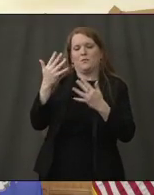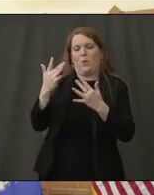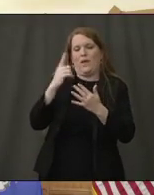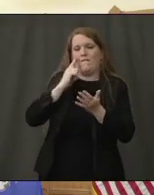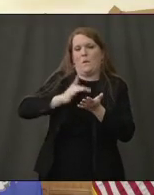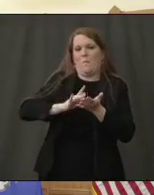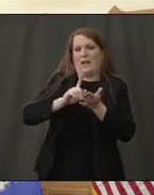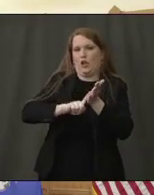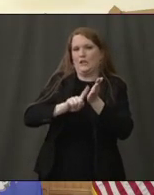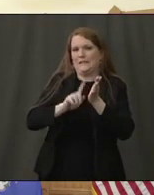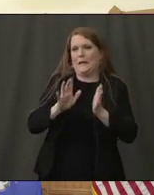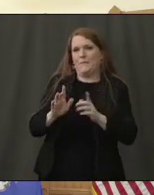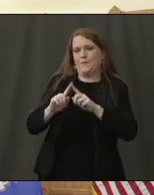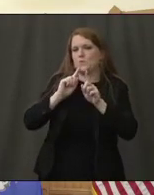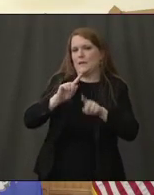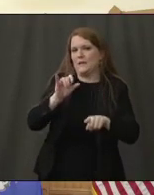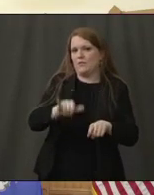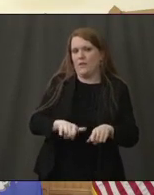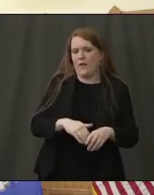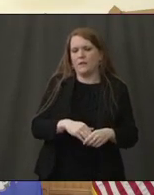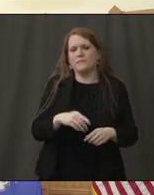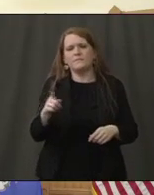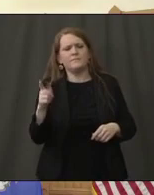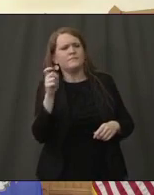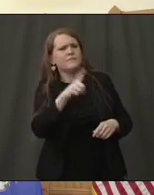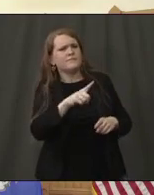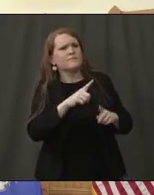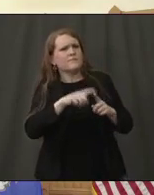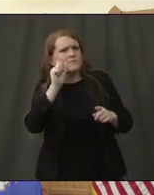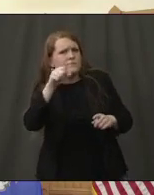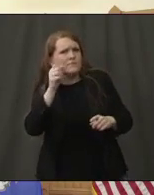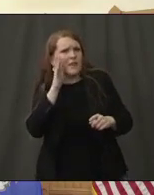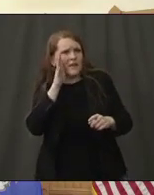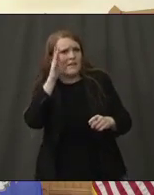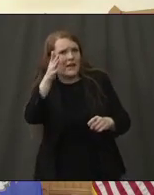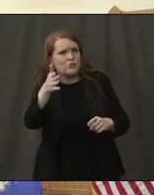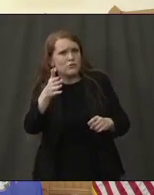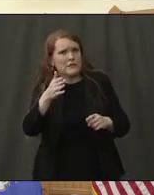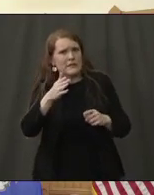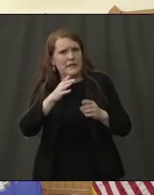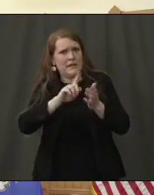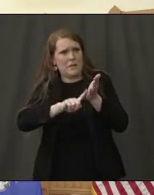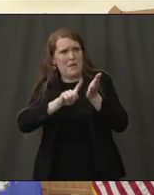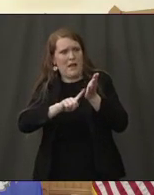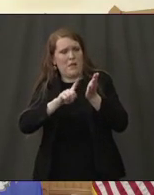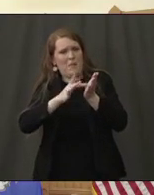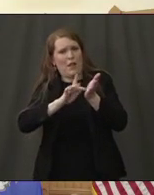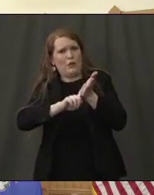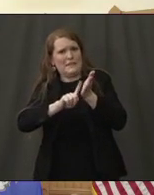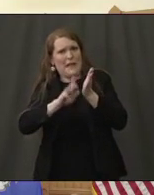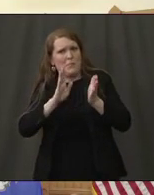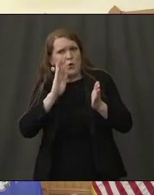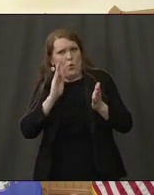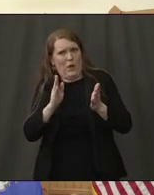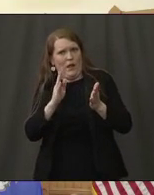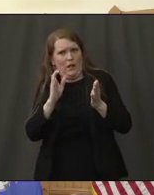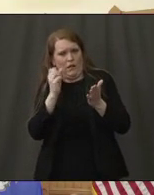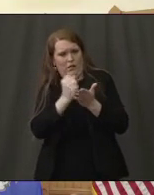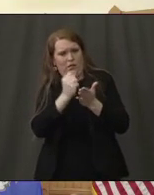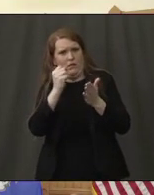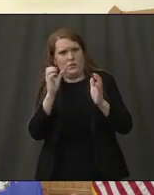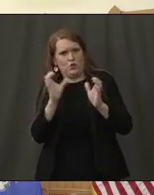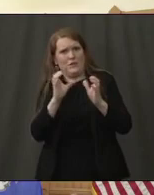saying that eventually the Chief Medical Examiner will issue death certificates determining patient A died of